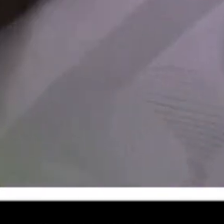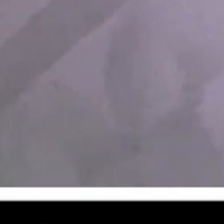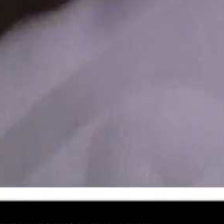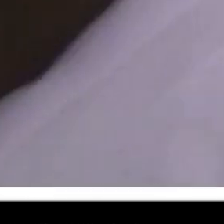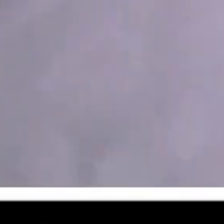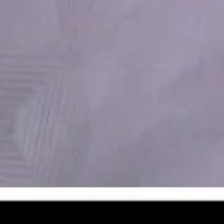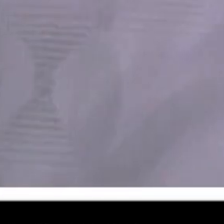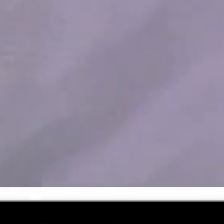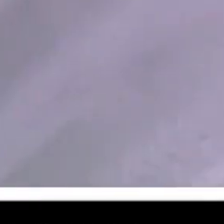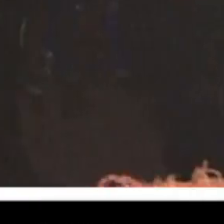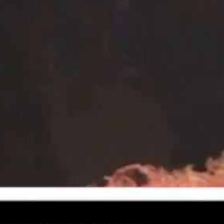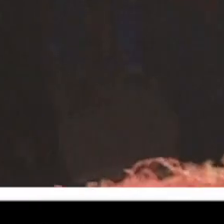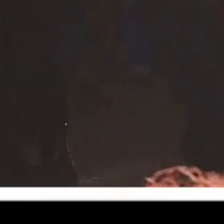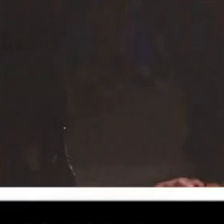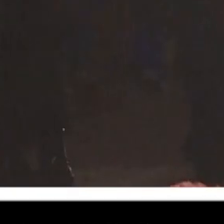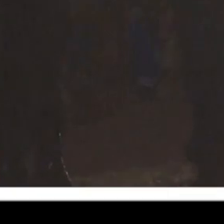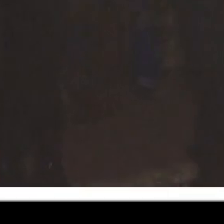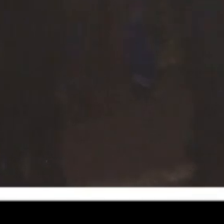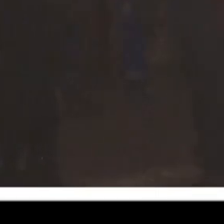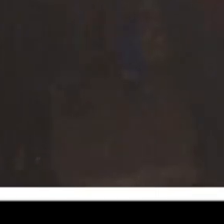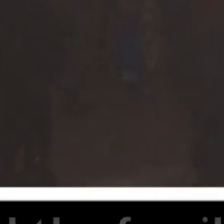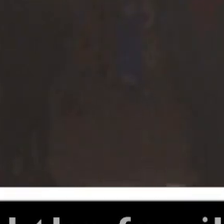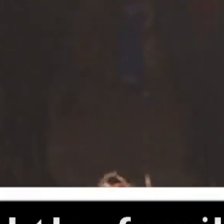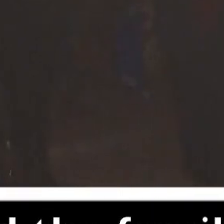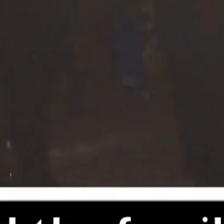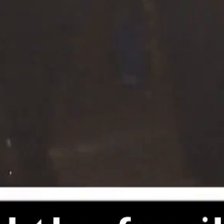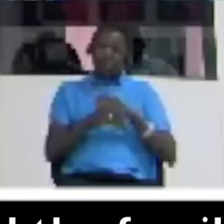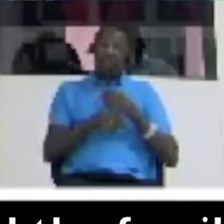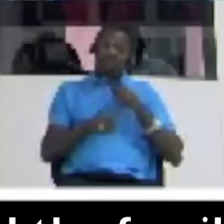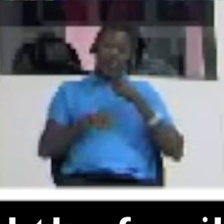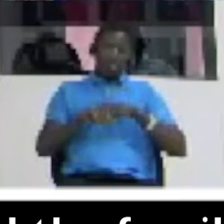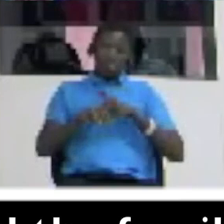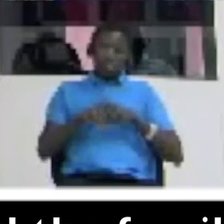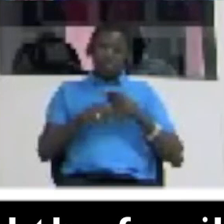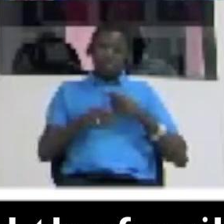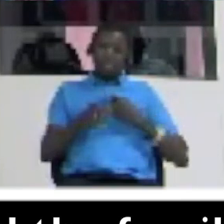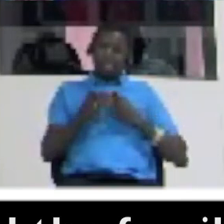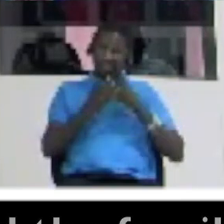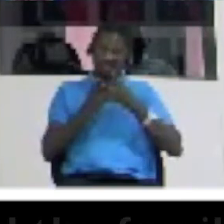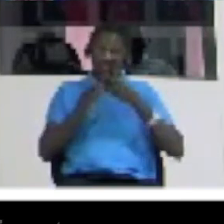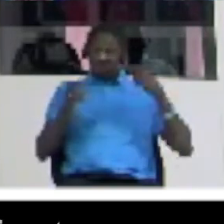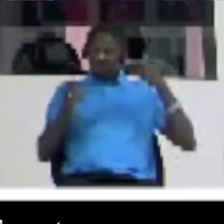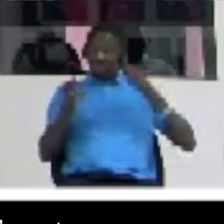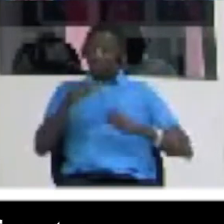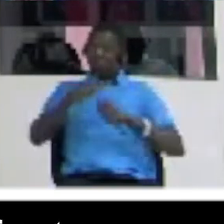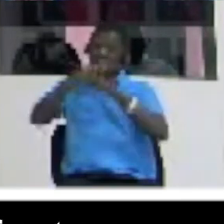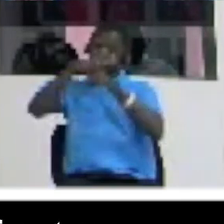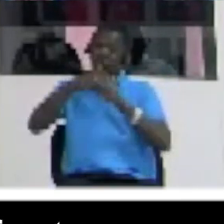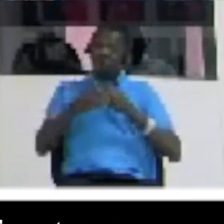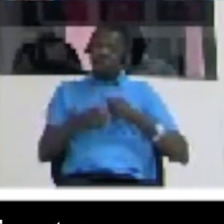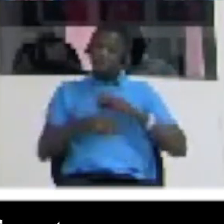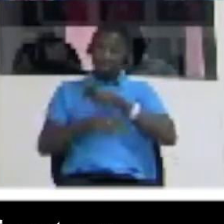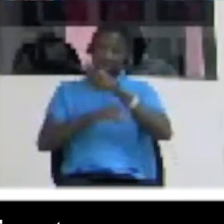ones supporting their entire family. He sometimes even directly supported the family, appearing as a